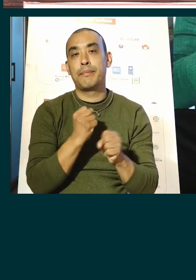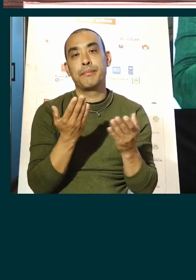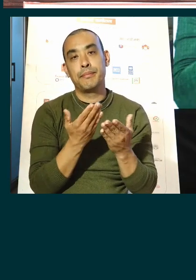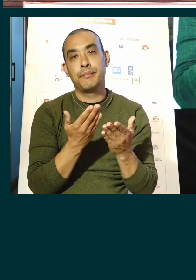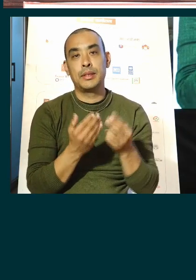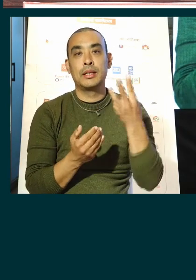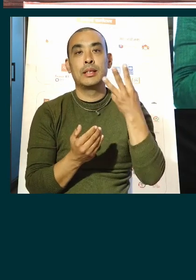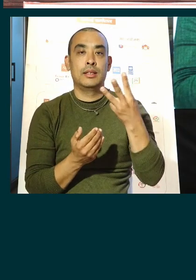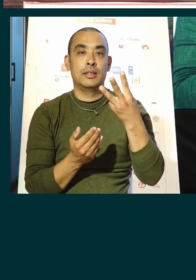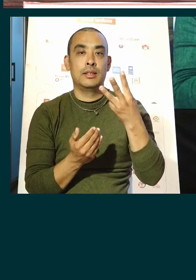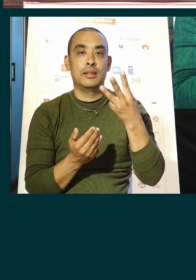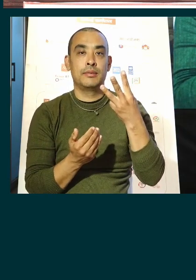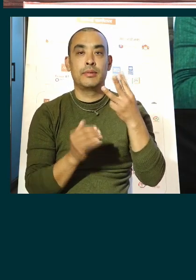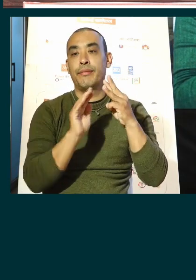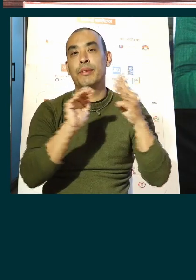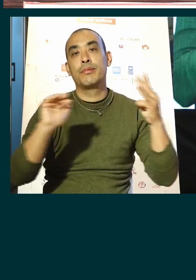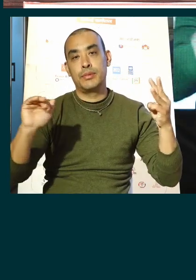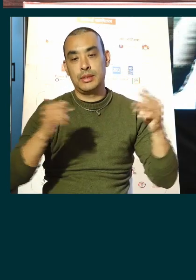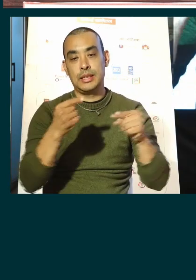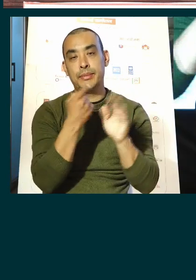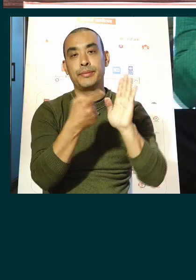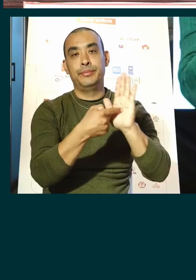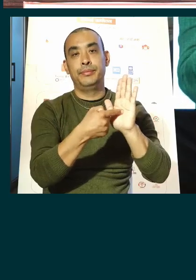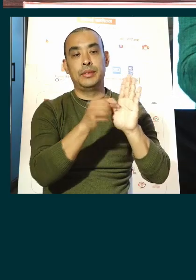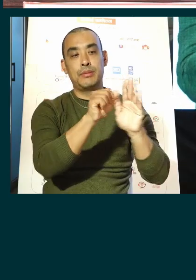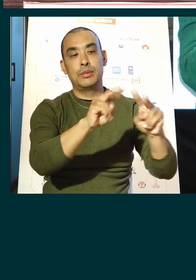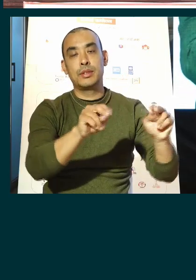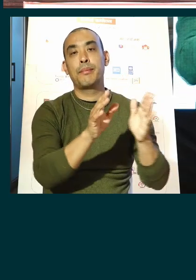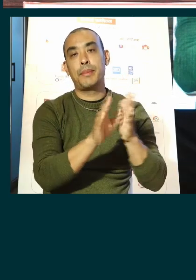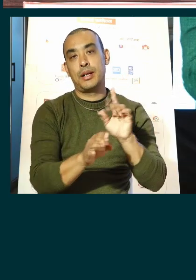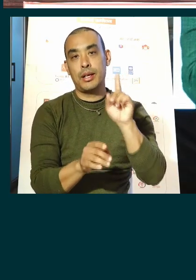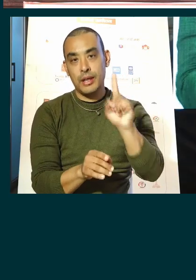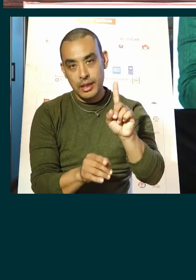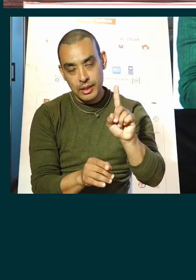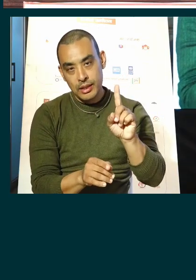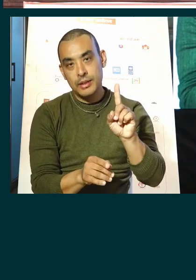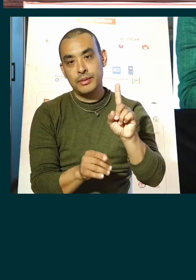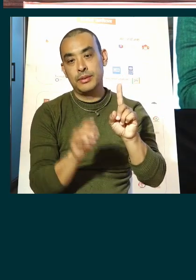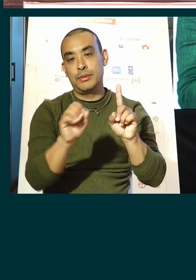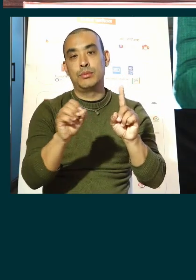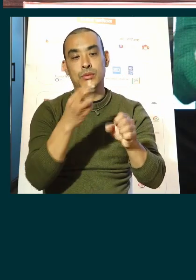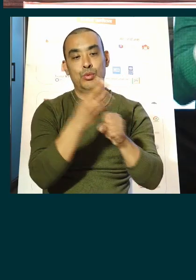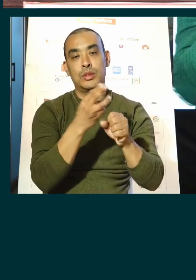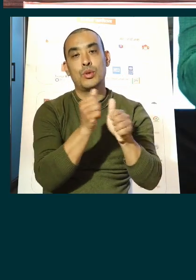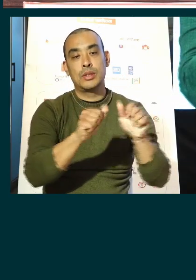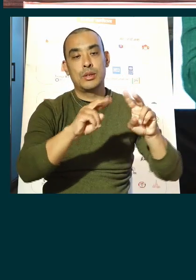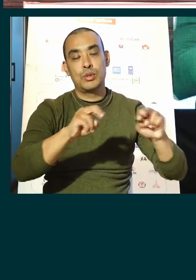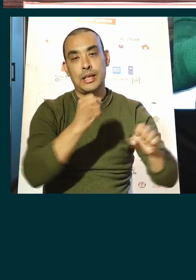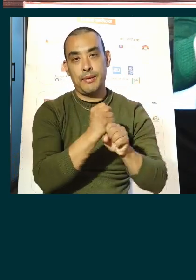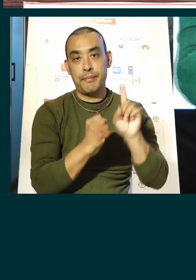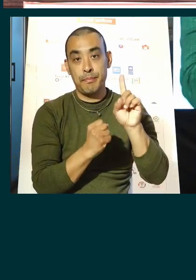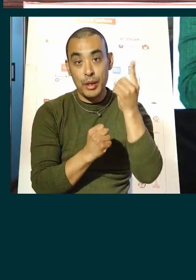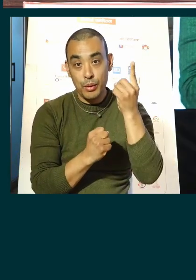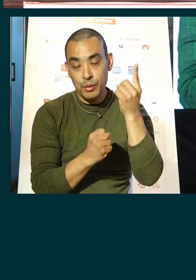you 3 different examples from my research, one for each objective of my research. Going through the